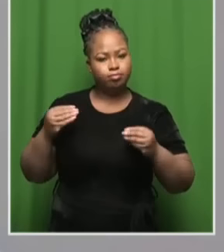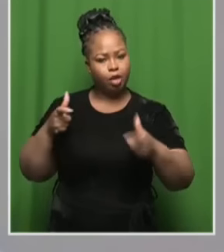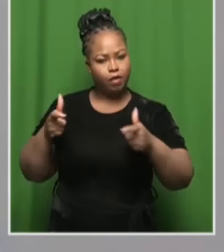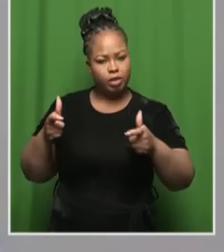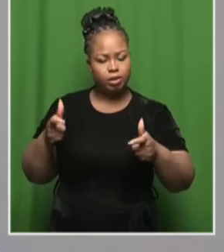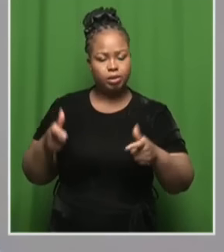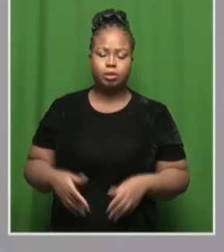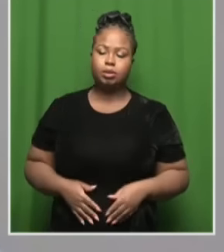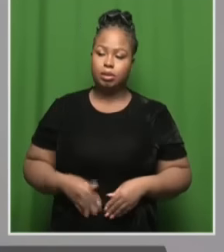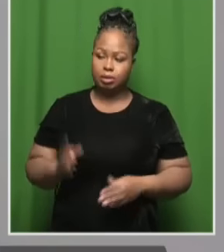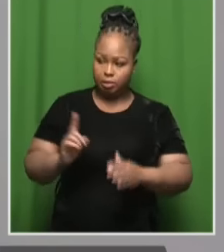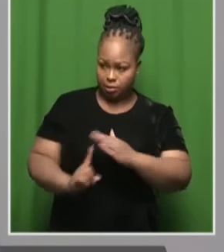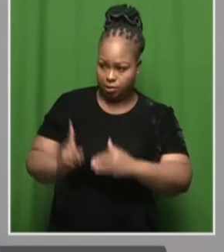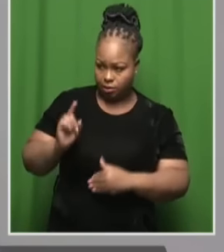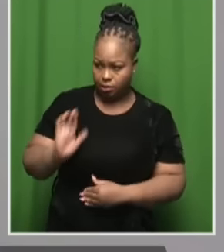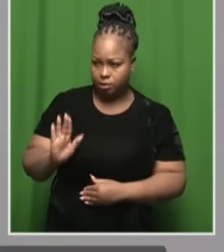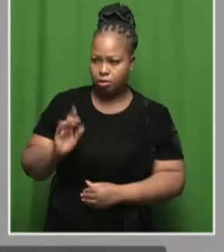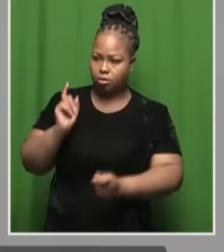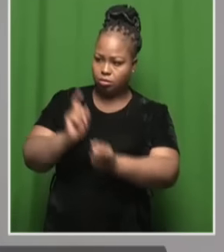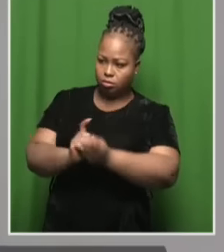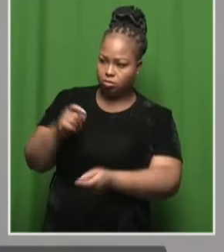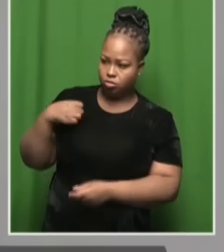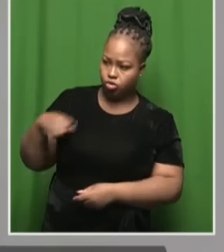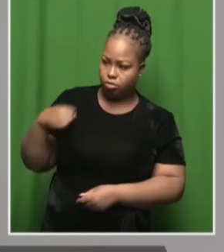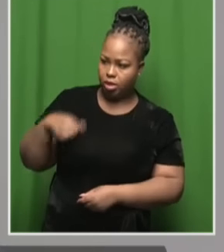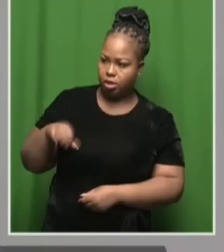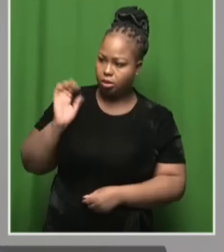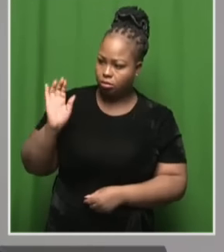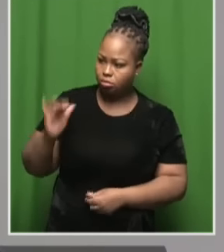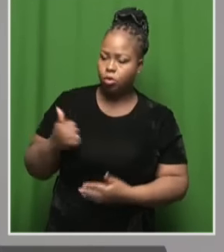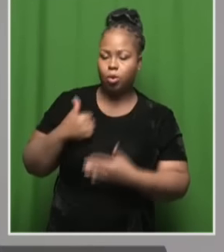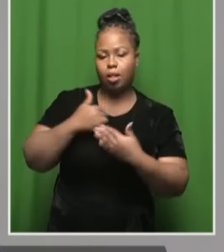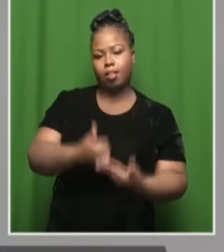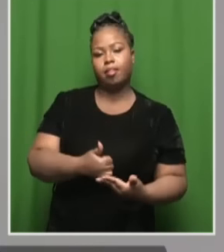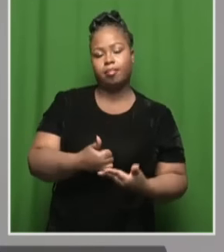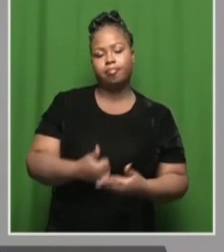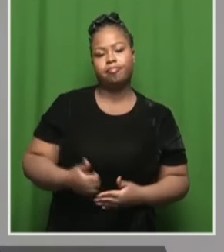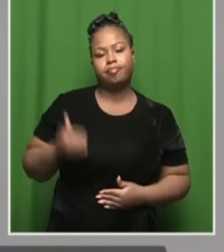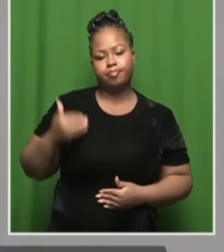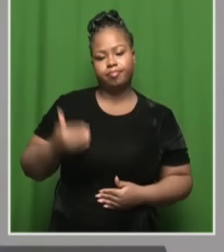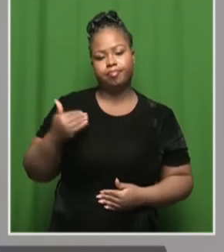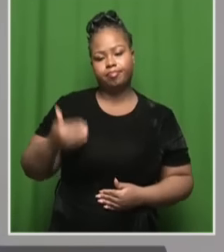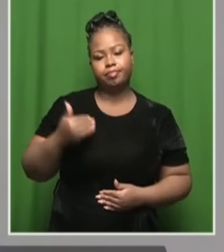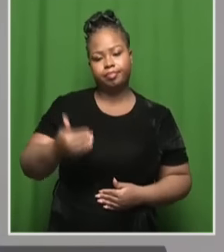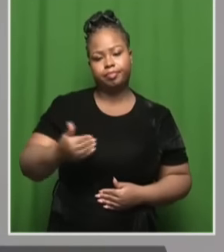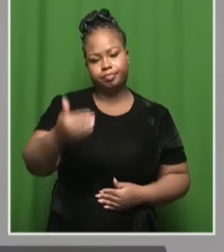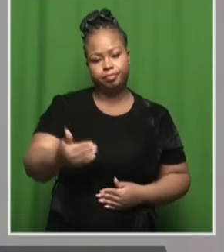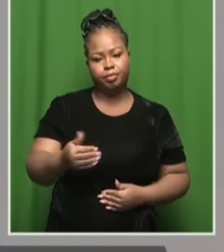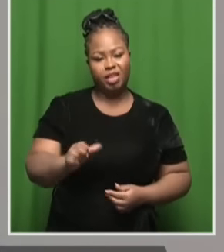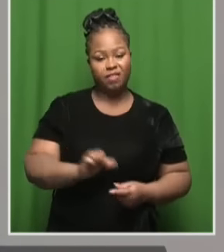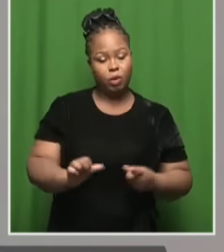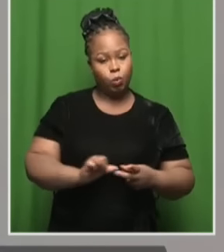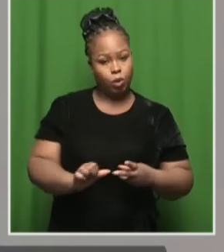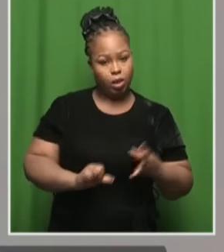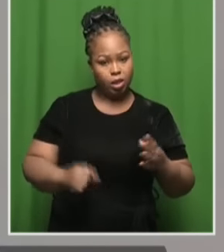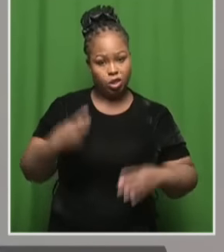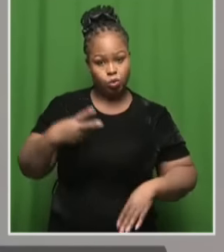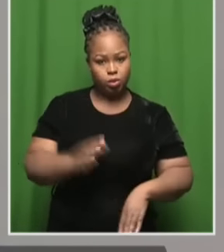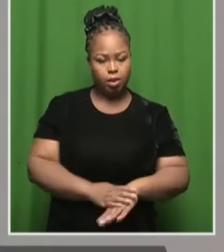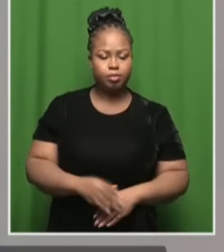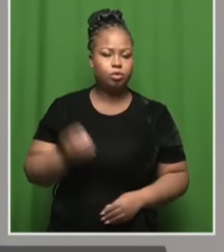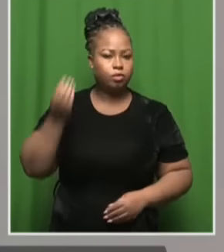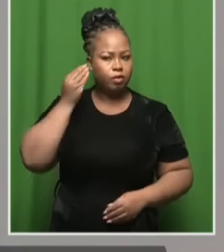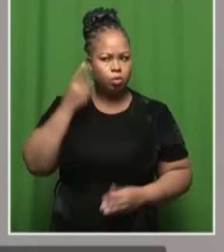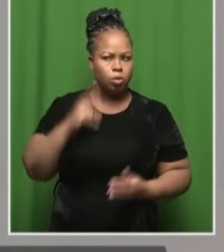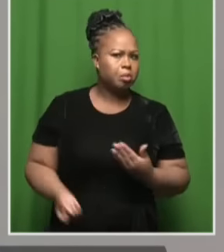now and then to find out what are the hiccups and where can we assist and support. Then we meet on a bi-weekly to find out exactly what is